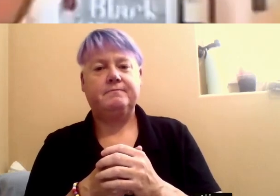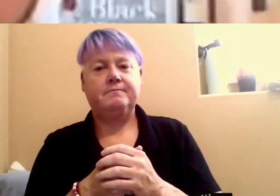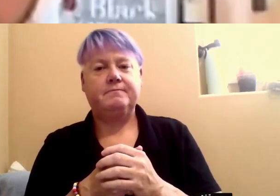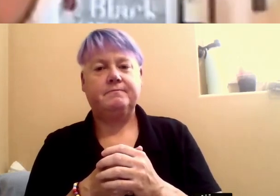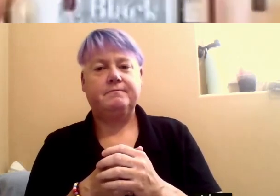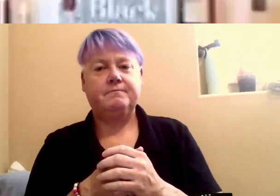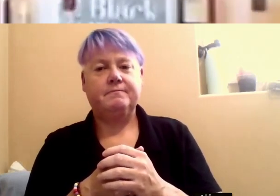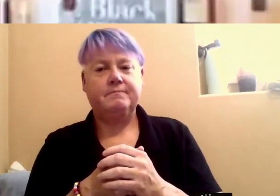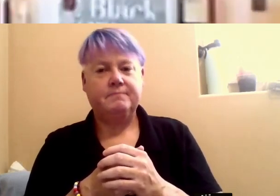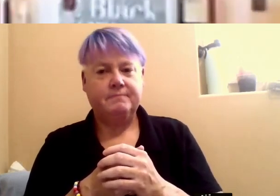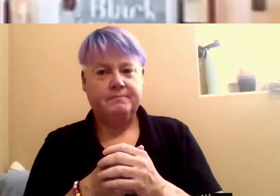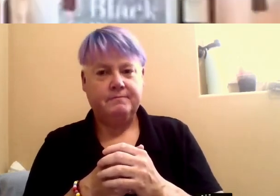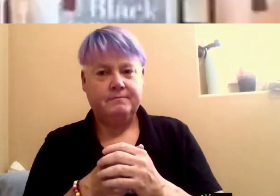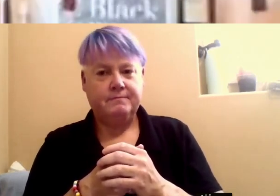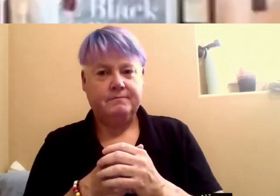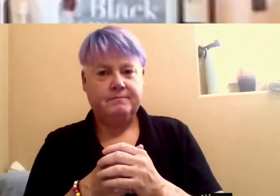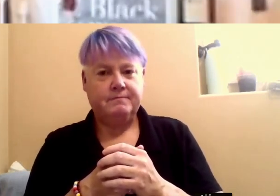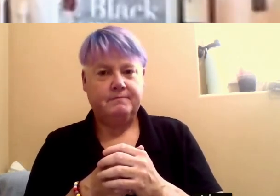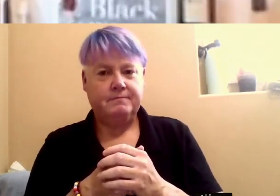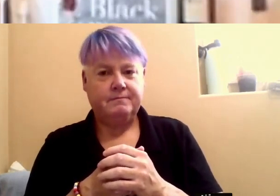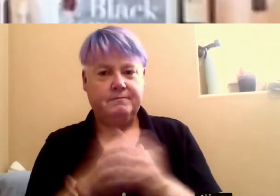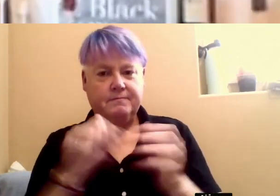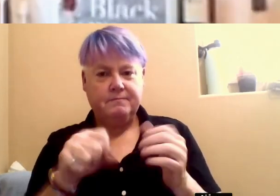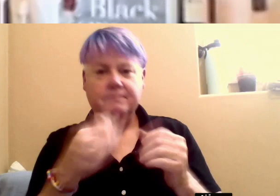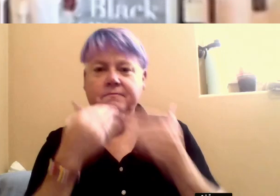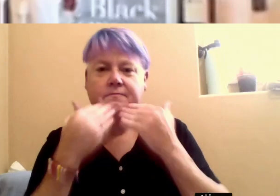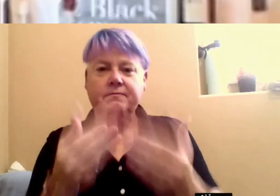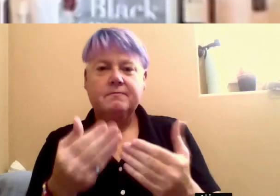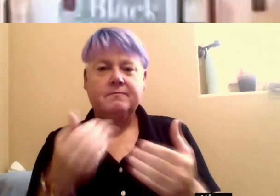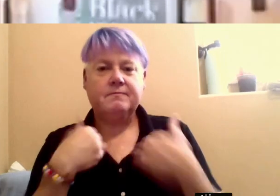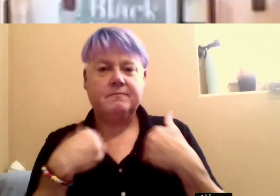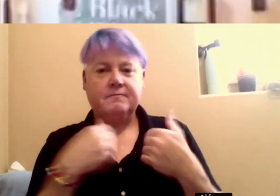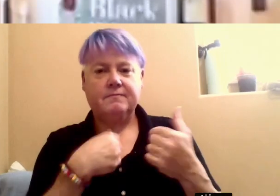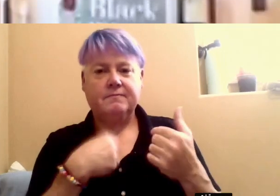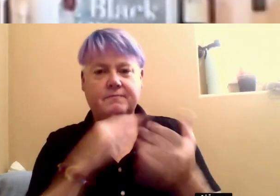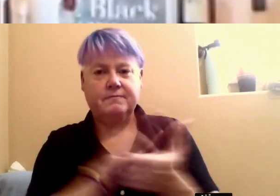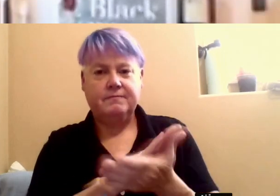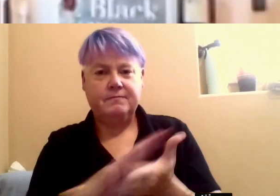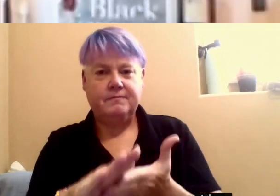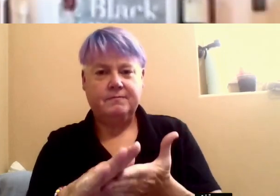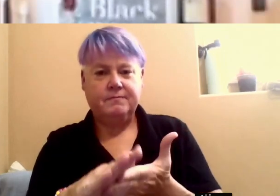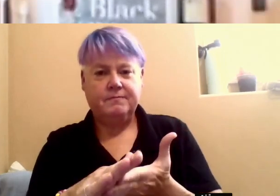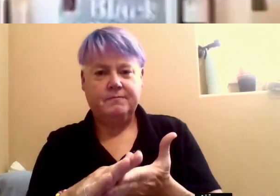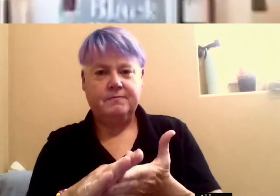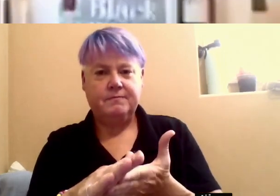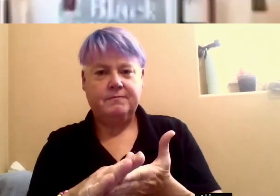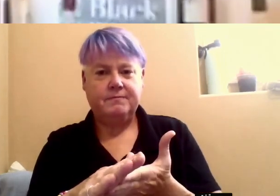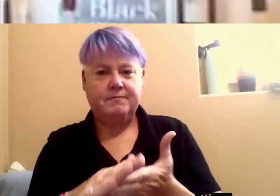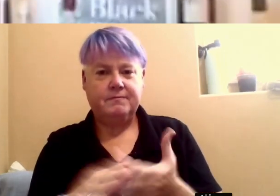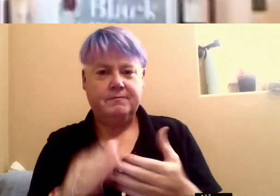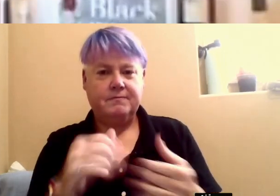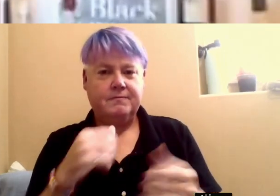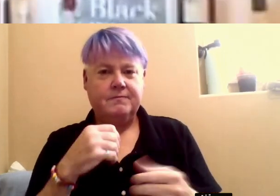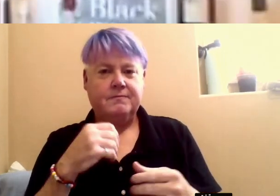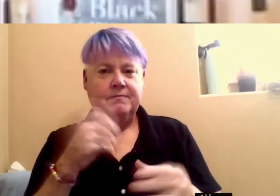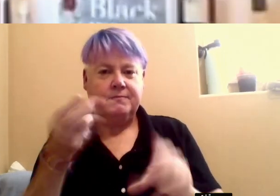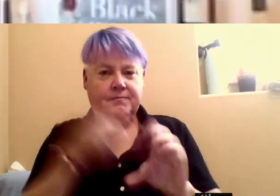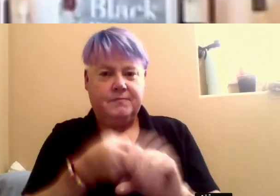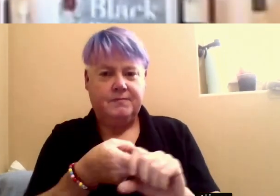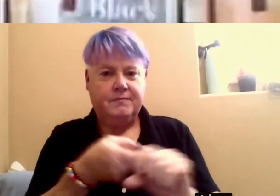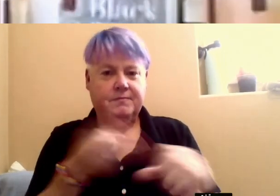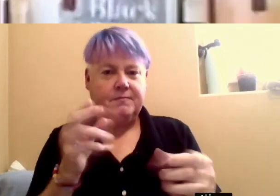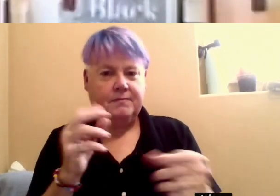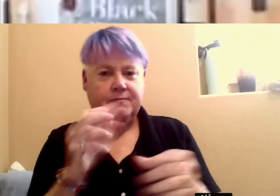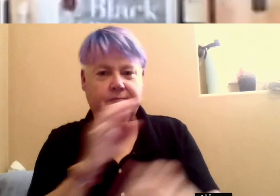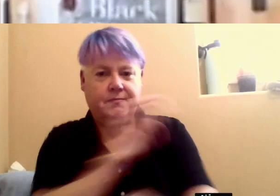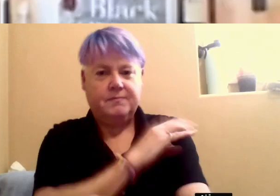on. Yeah, thanks for having me. It's nice to join you virtually.